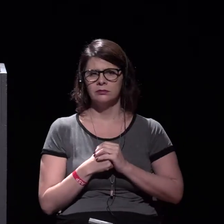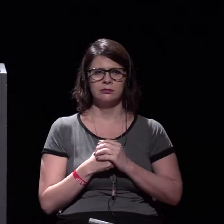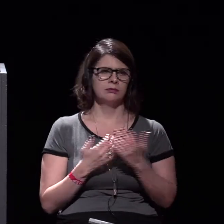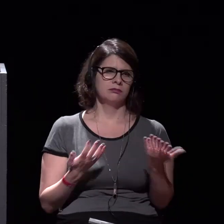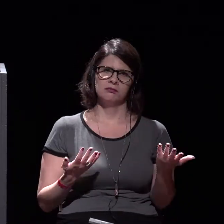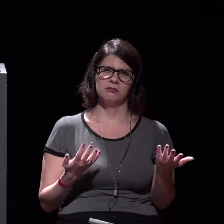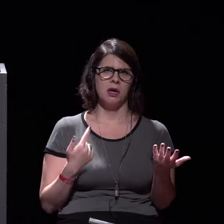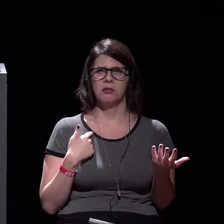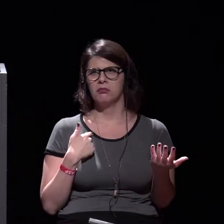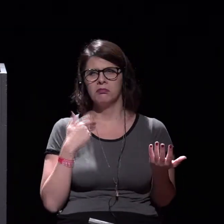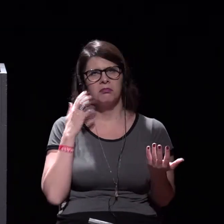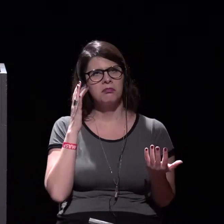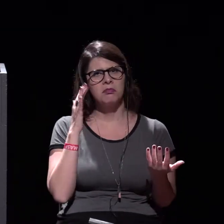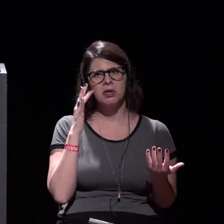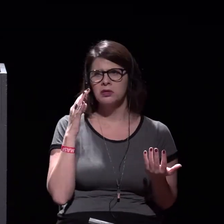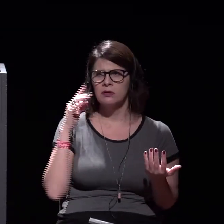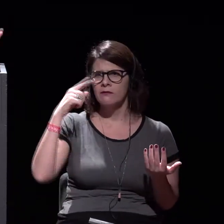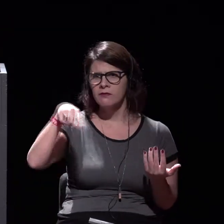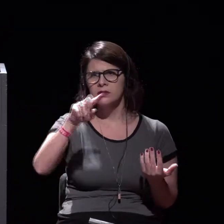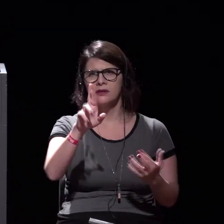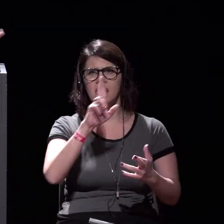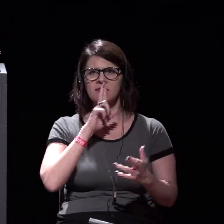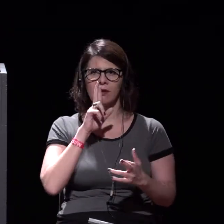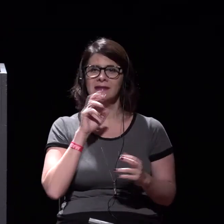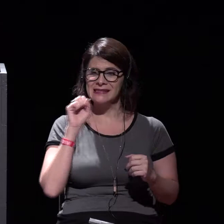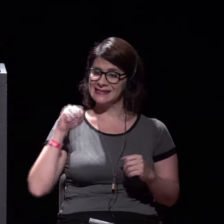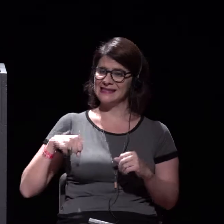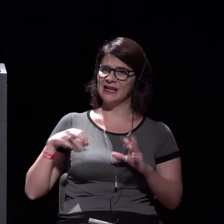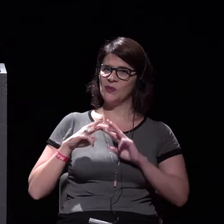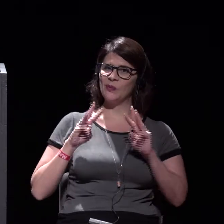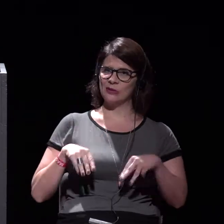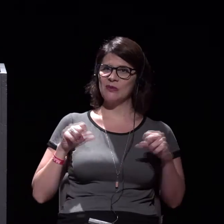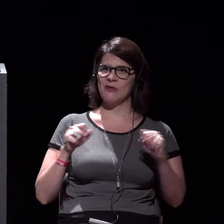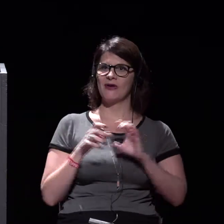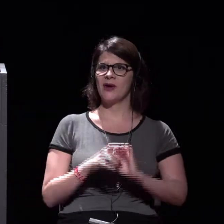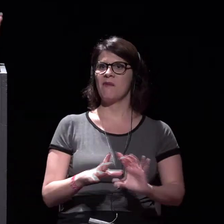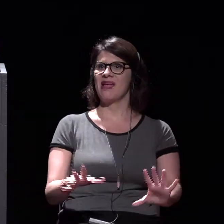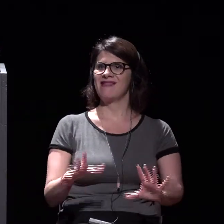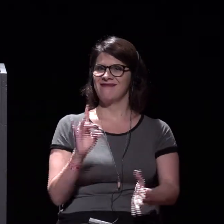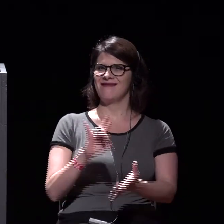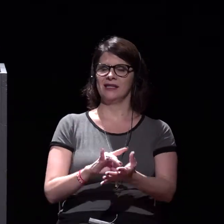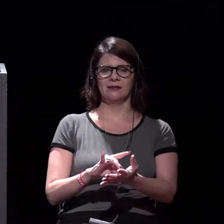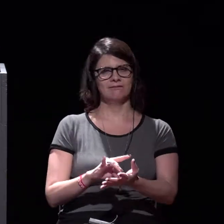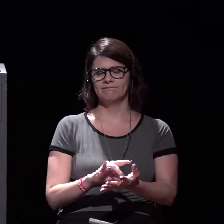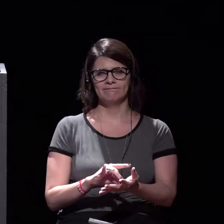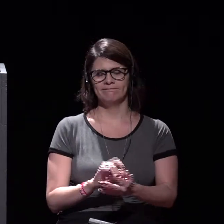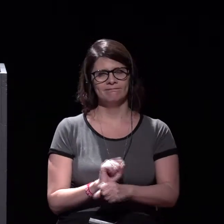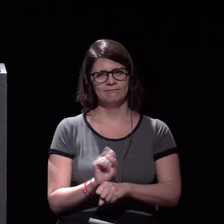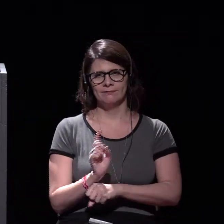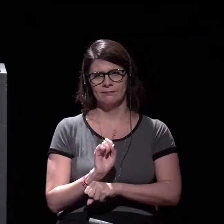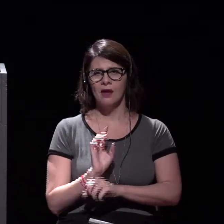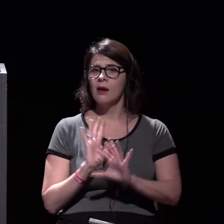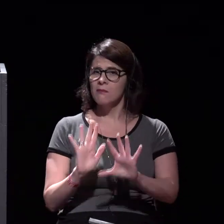such a feat. But what it does constantly is to thematize it as social engagement, as useful